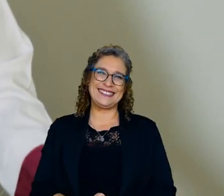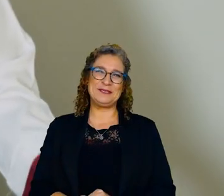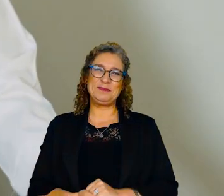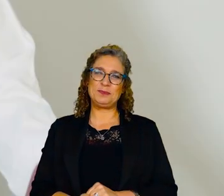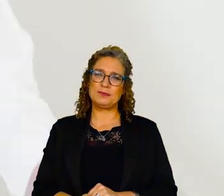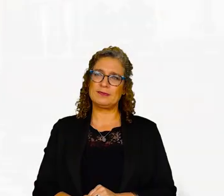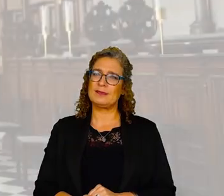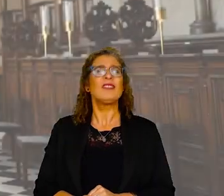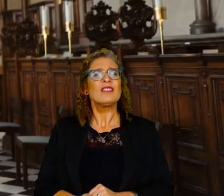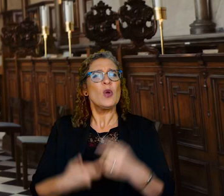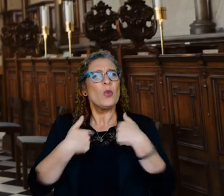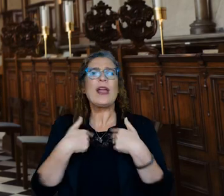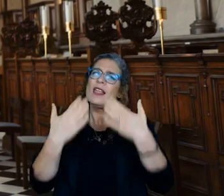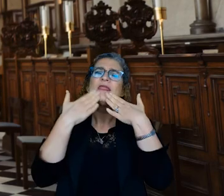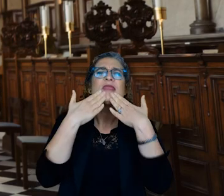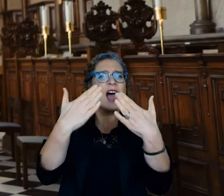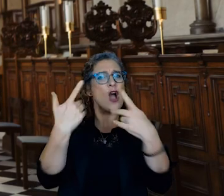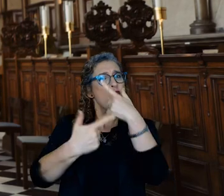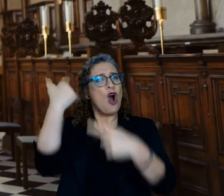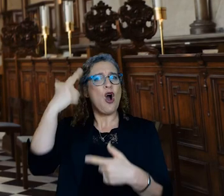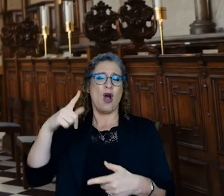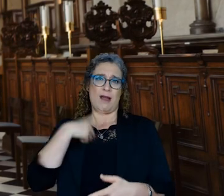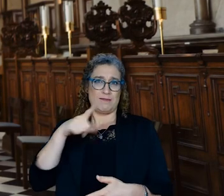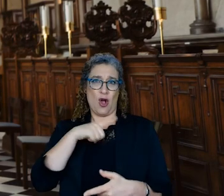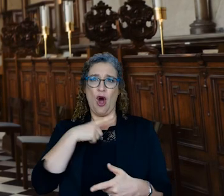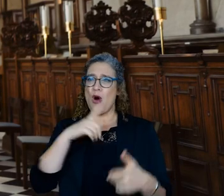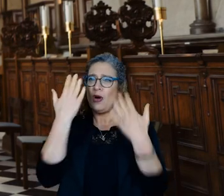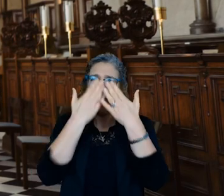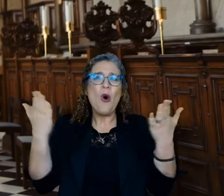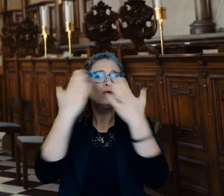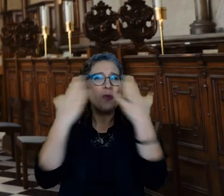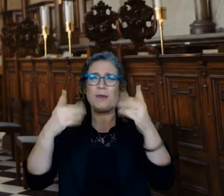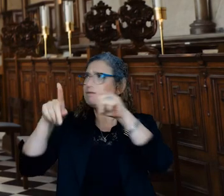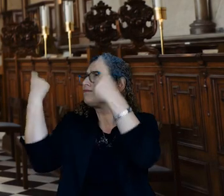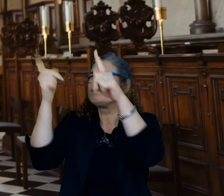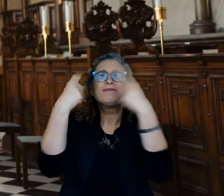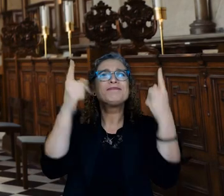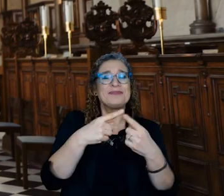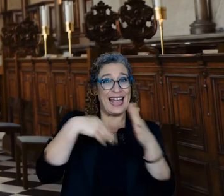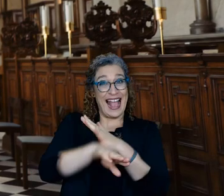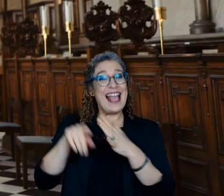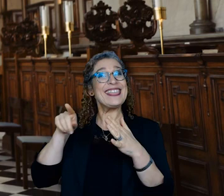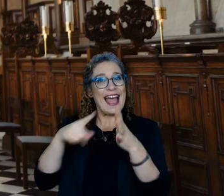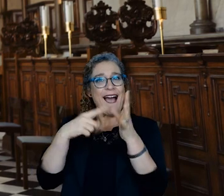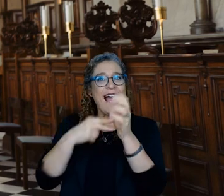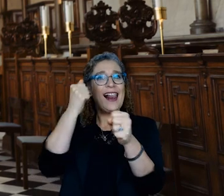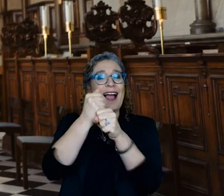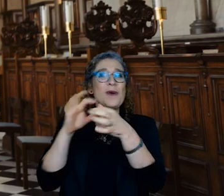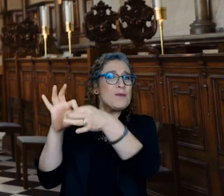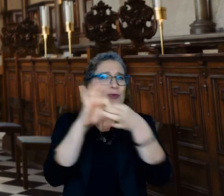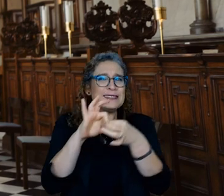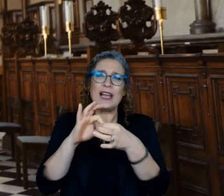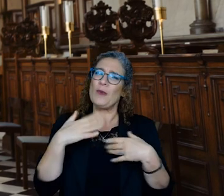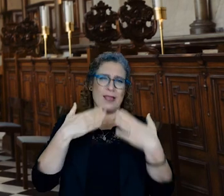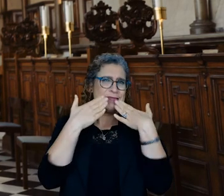Amen. We thank God for the variety of worshippers across the Anglican Communion and for